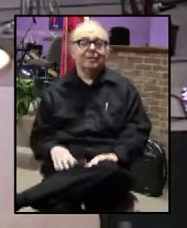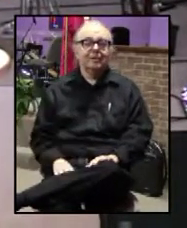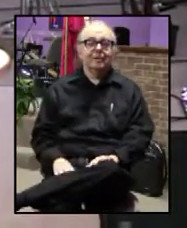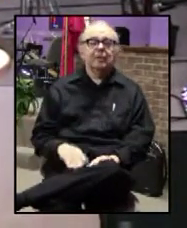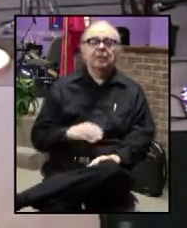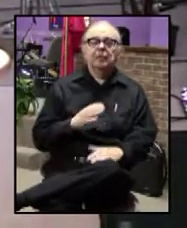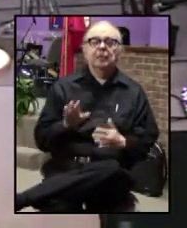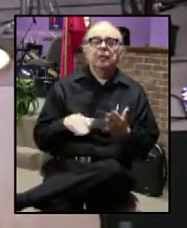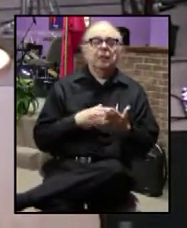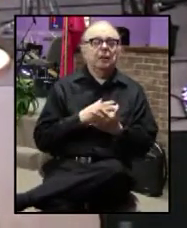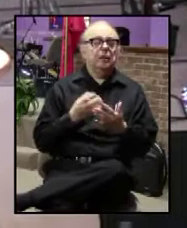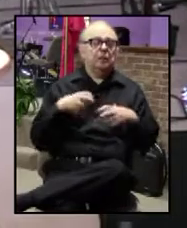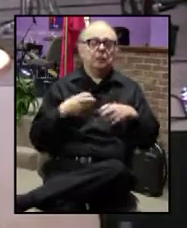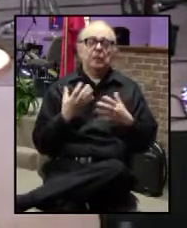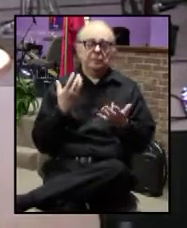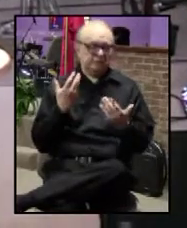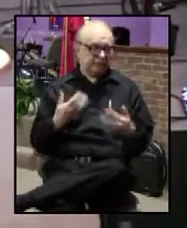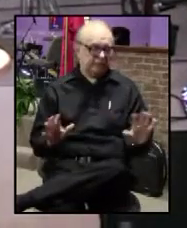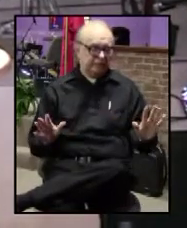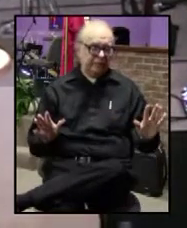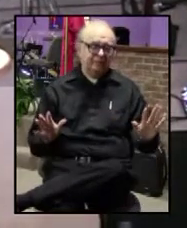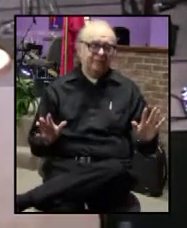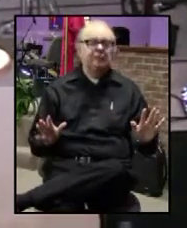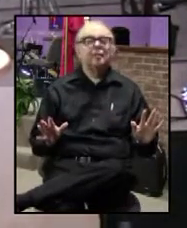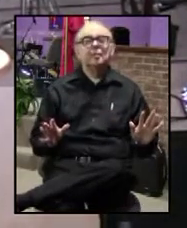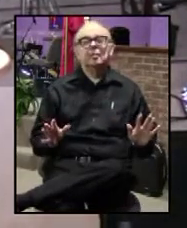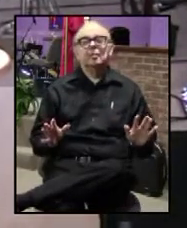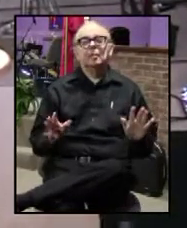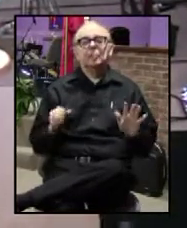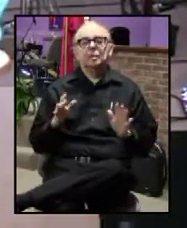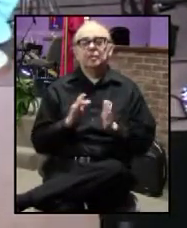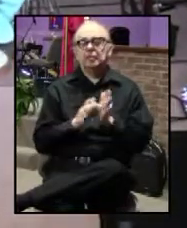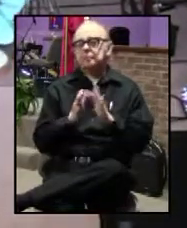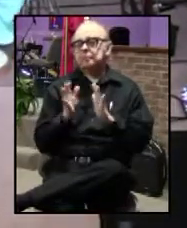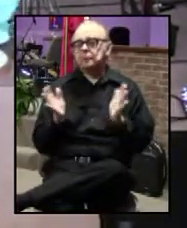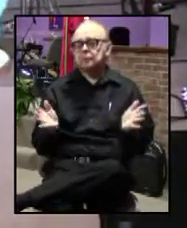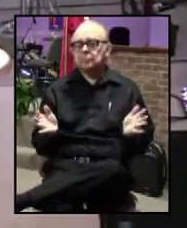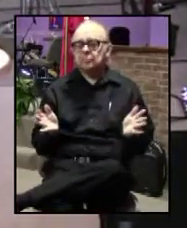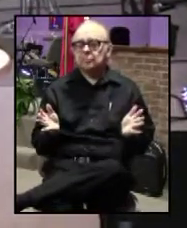and all of the issues and things are over. So Jesus